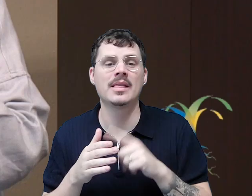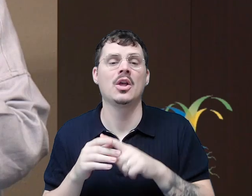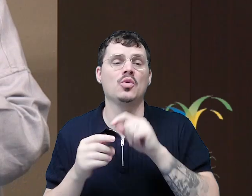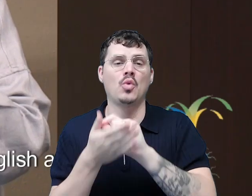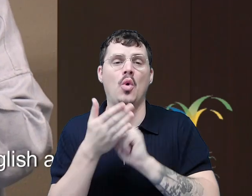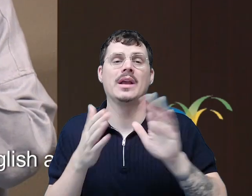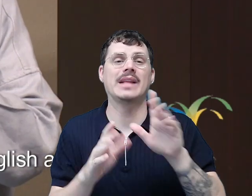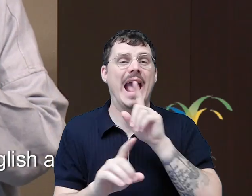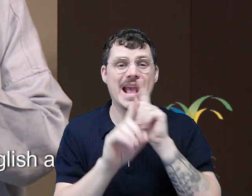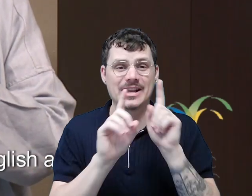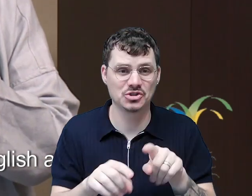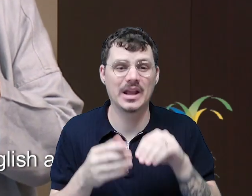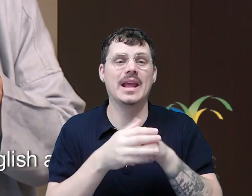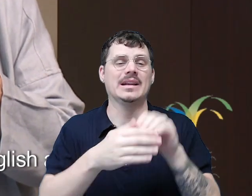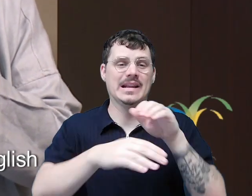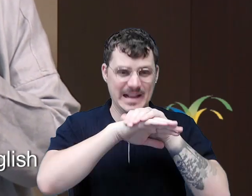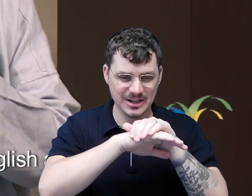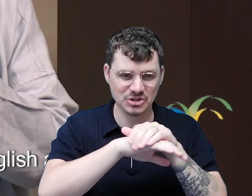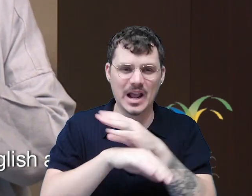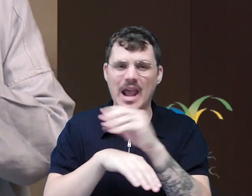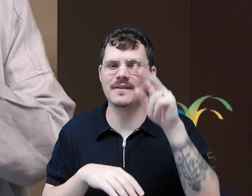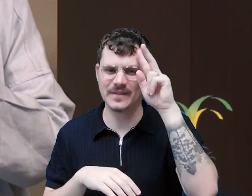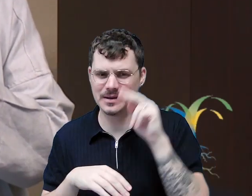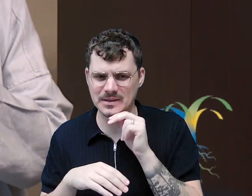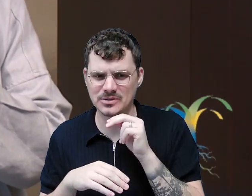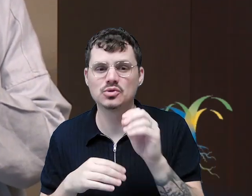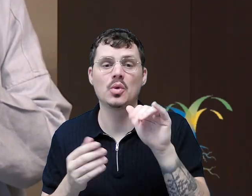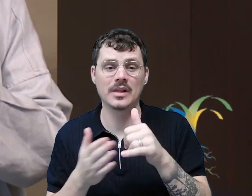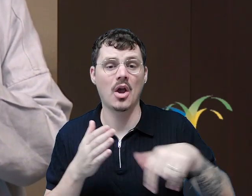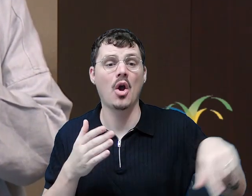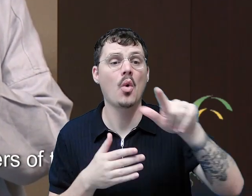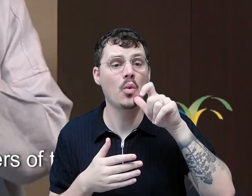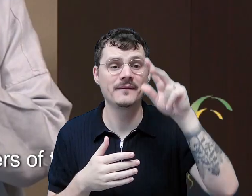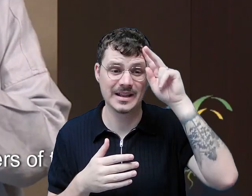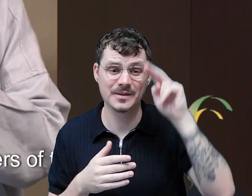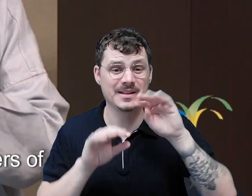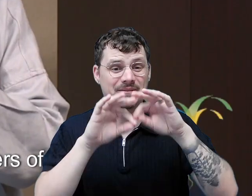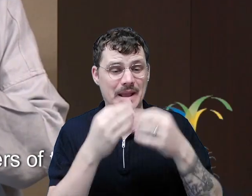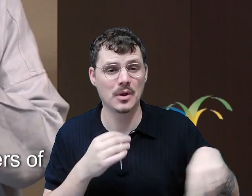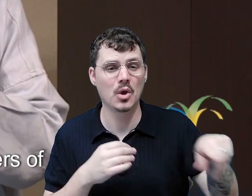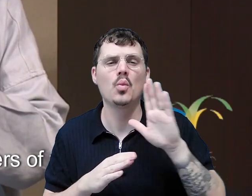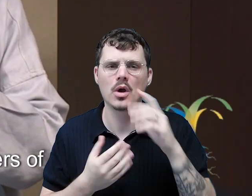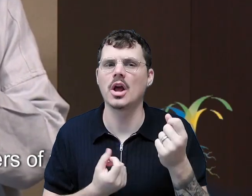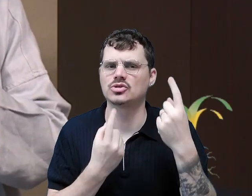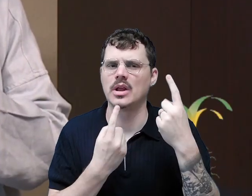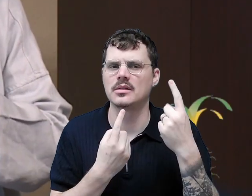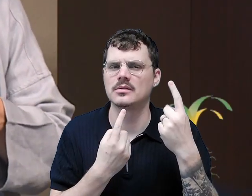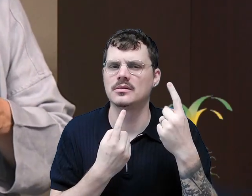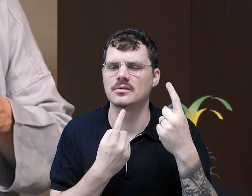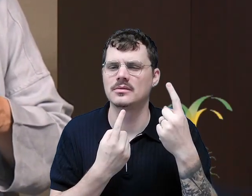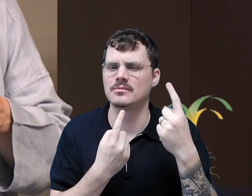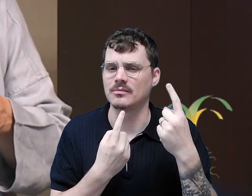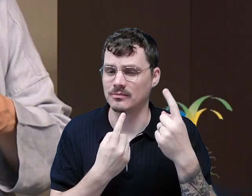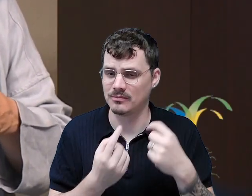Vietnamese, then wrote down his answers in English and in Vietnamese, so the Vietnamese-speaking members of the family